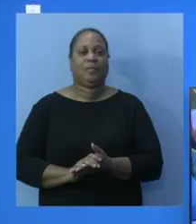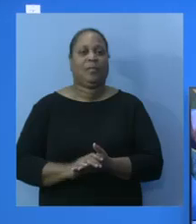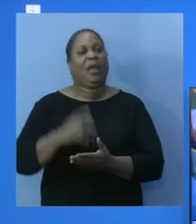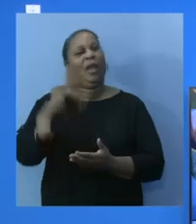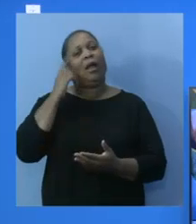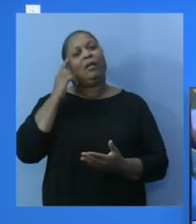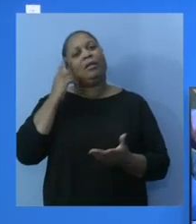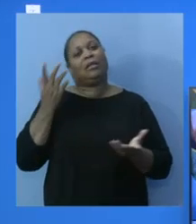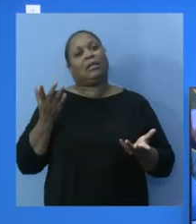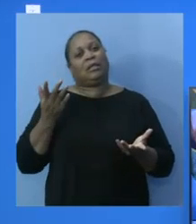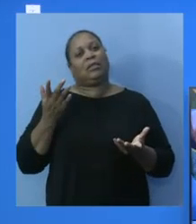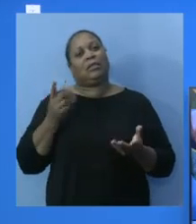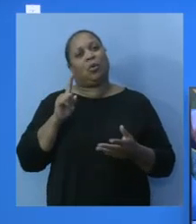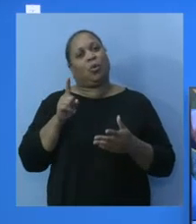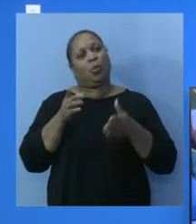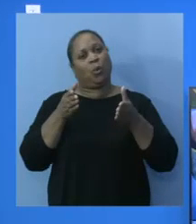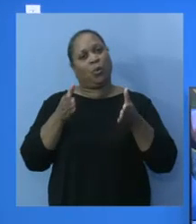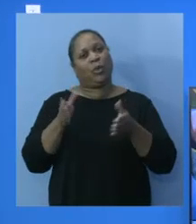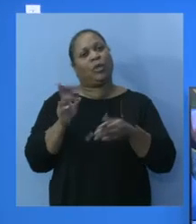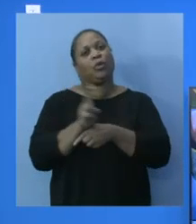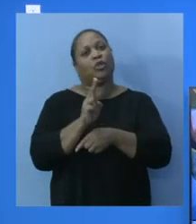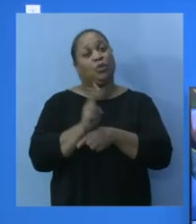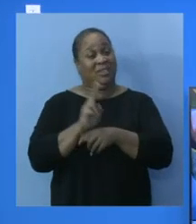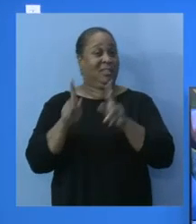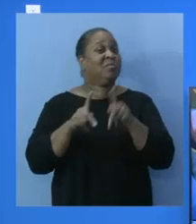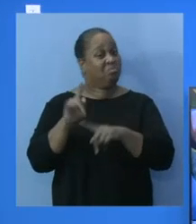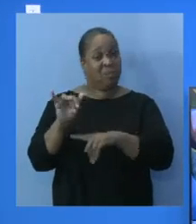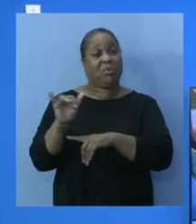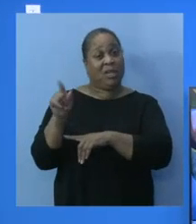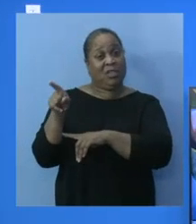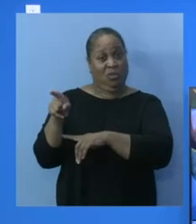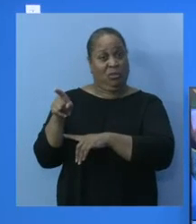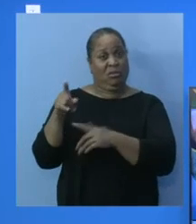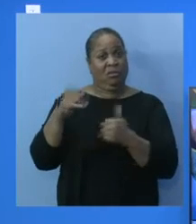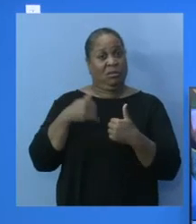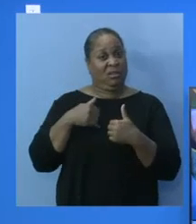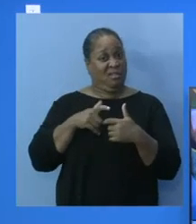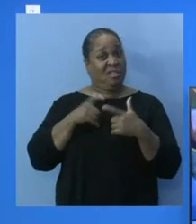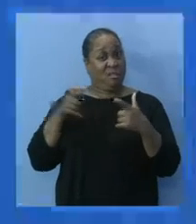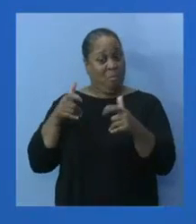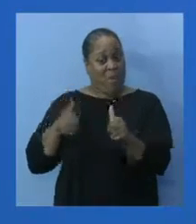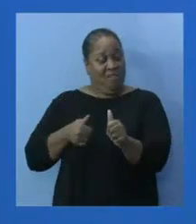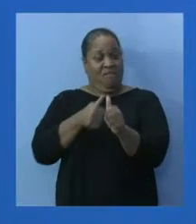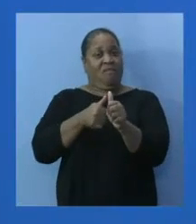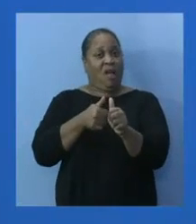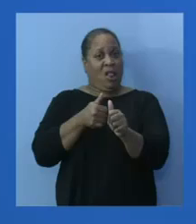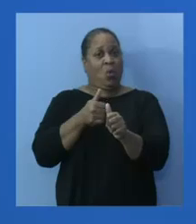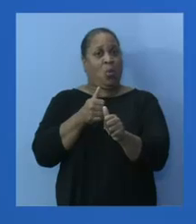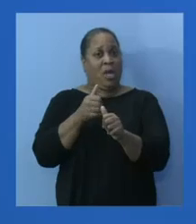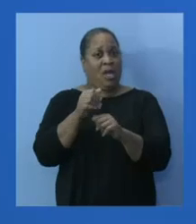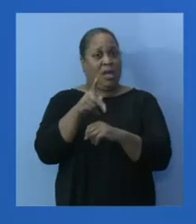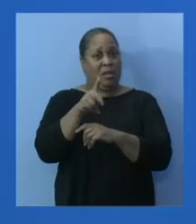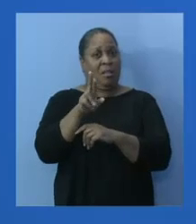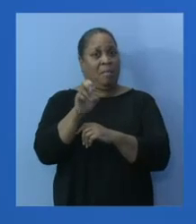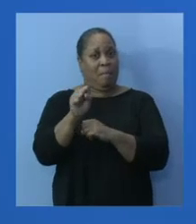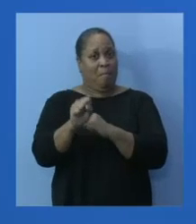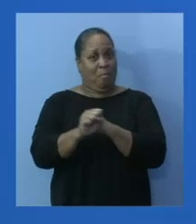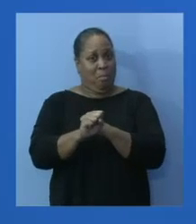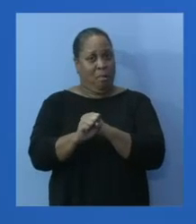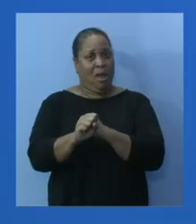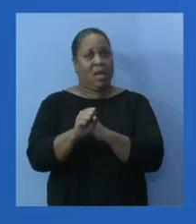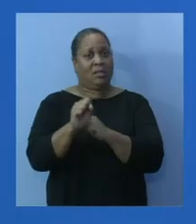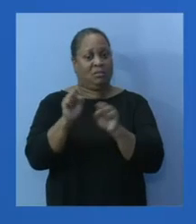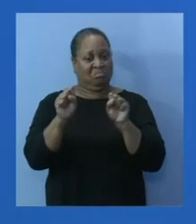one certain mechanism that we can use is people like you, because you obviously have a very big following. The press obviously have